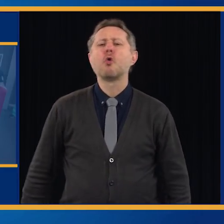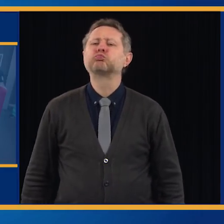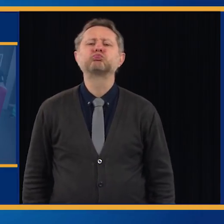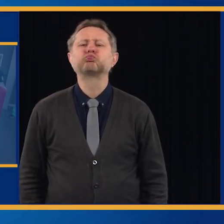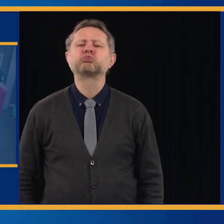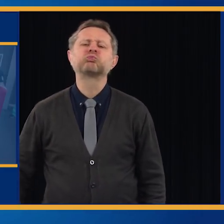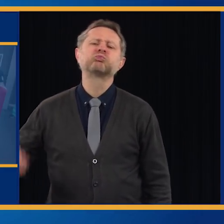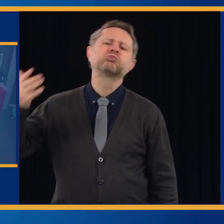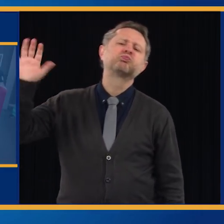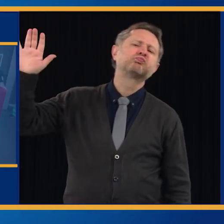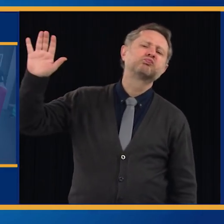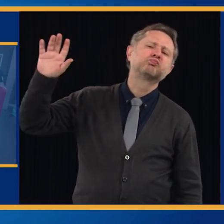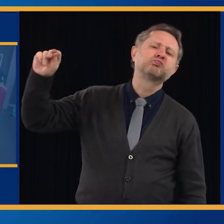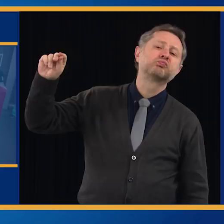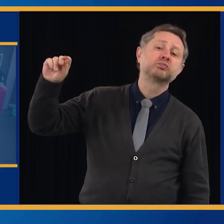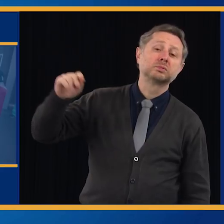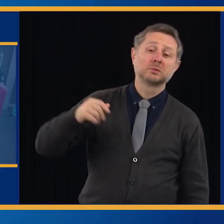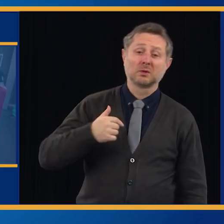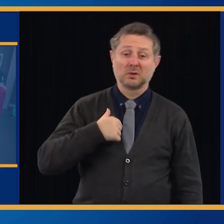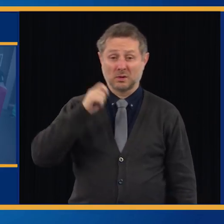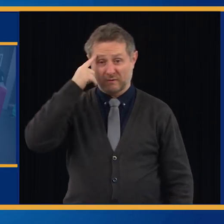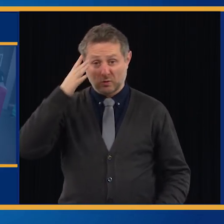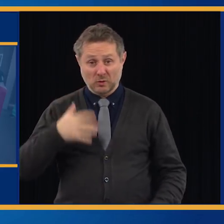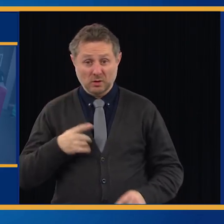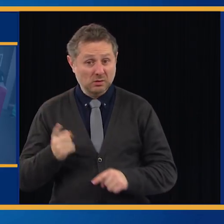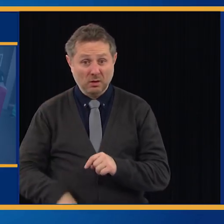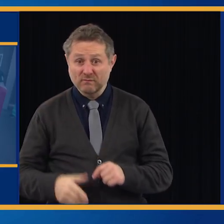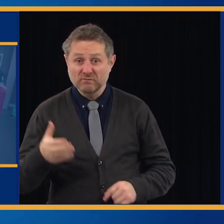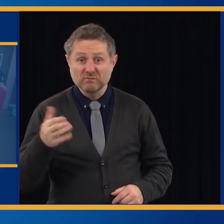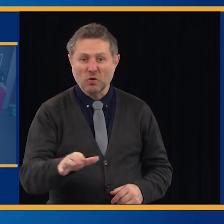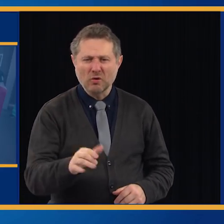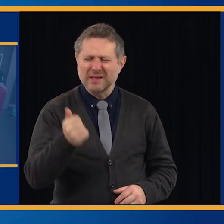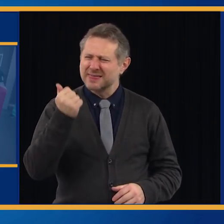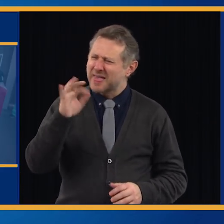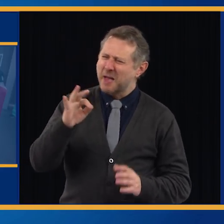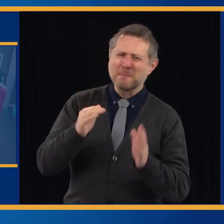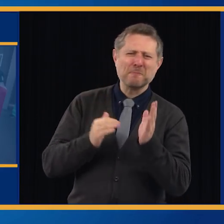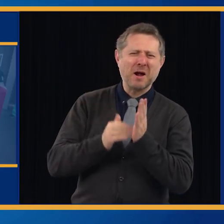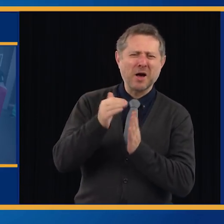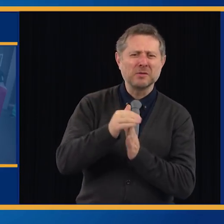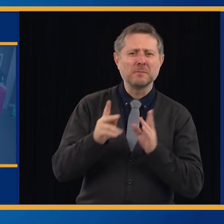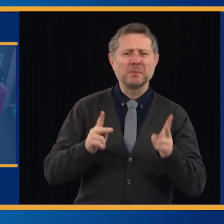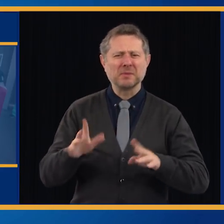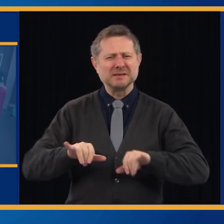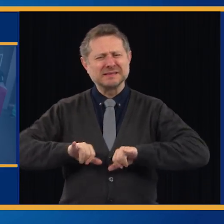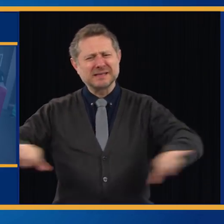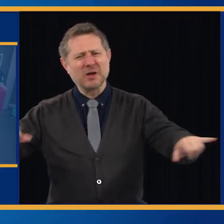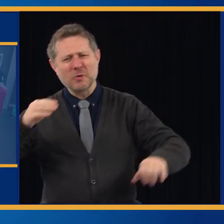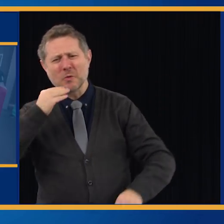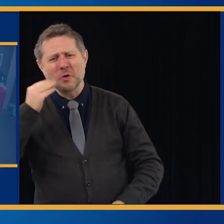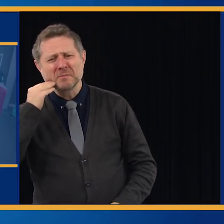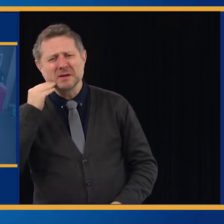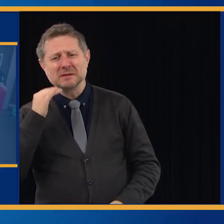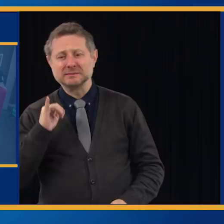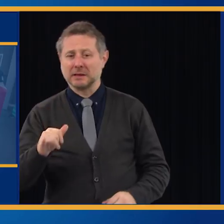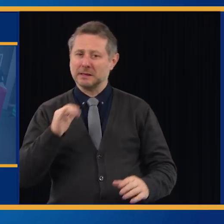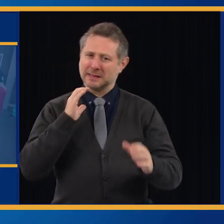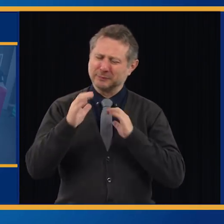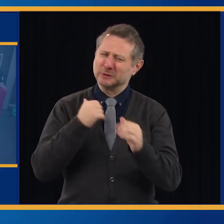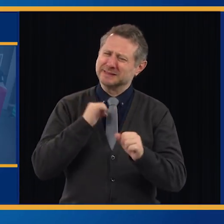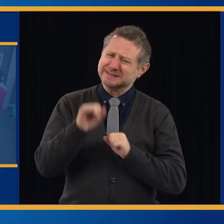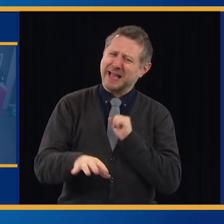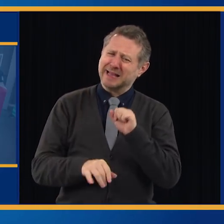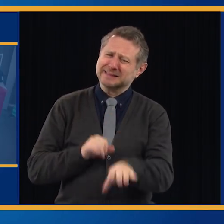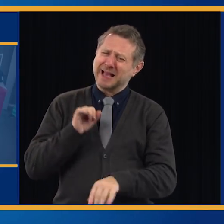to enforce 19 million people staying in their homes. That's why the communication was so important. Give them the facts, give